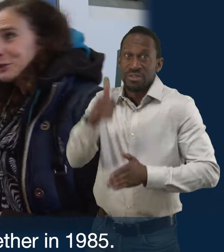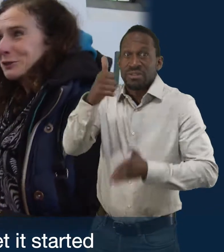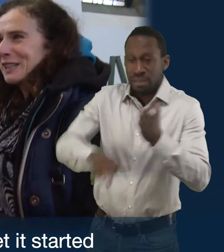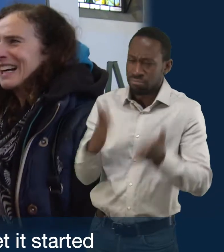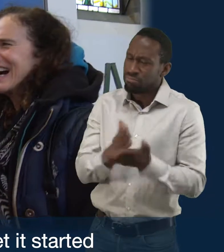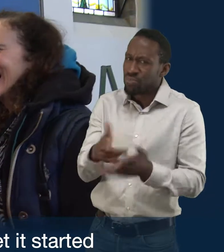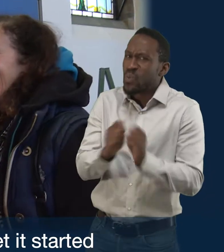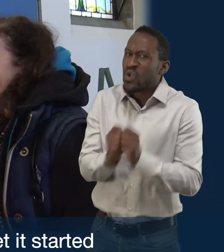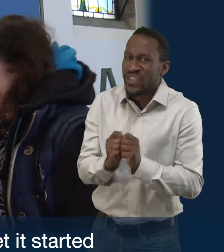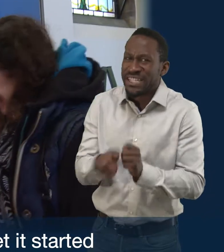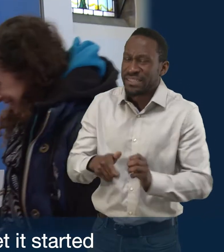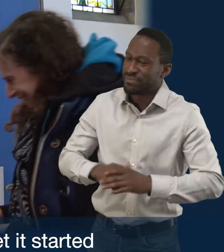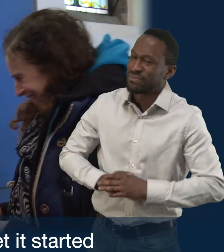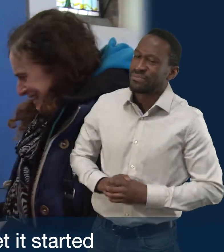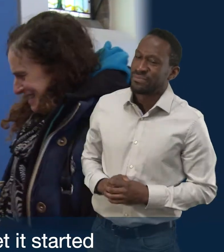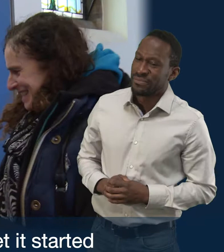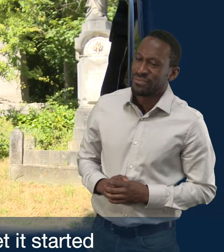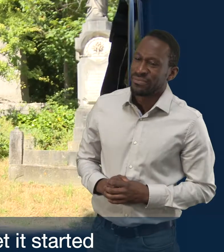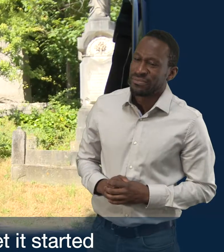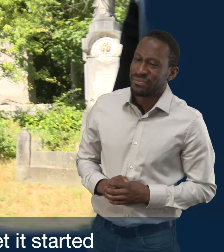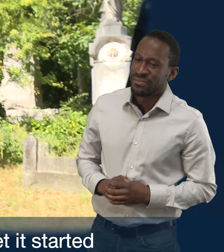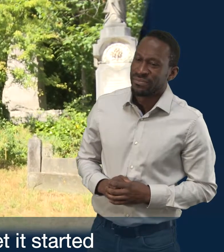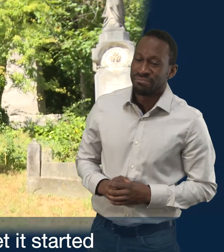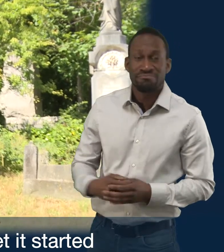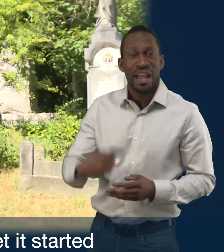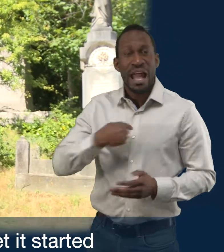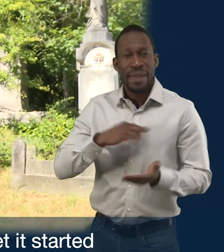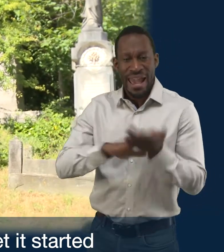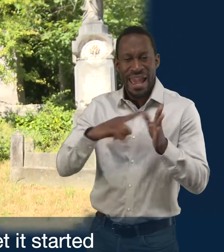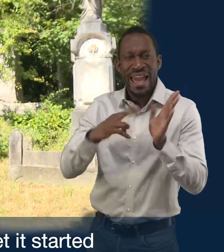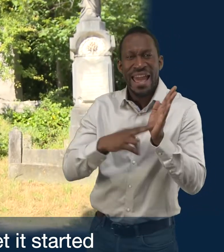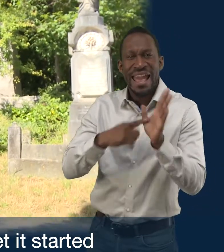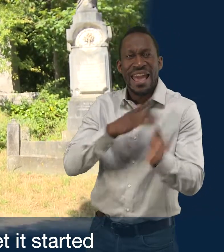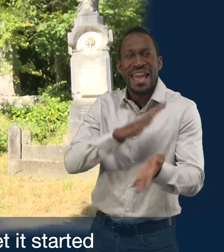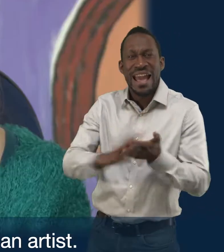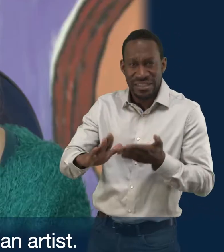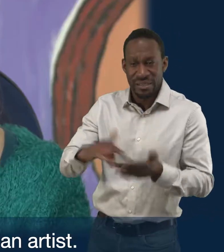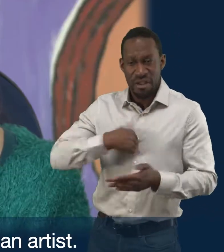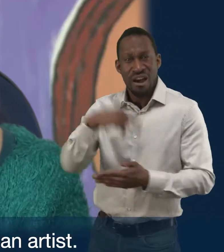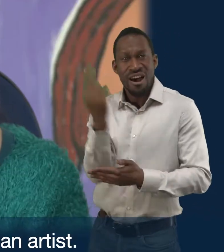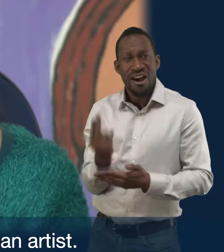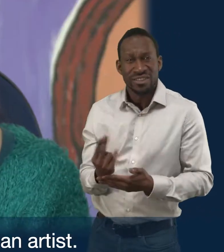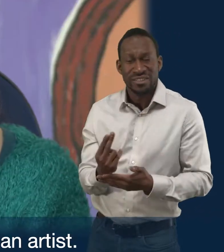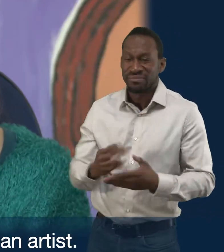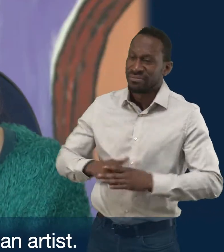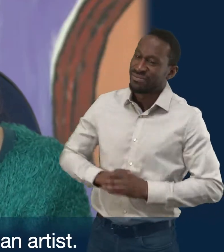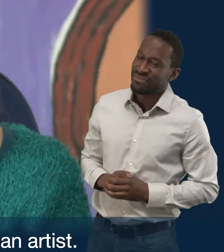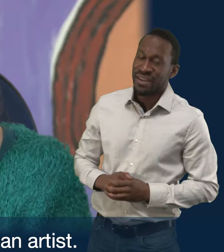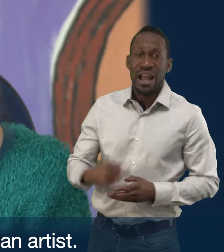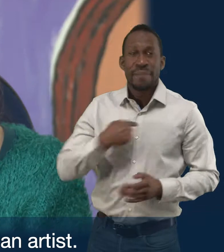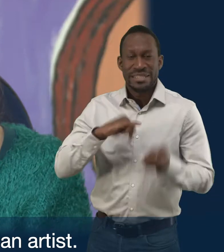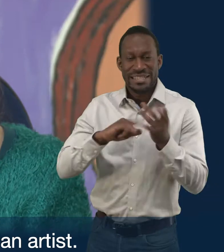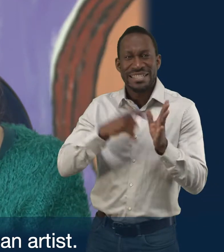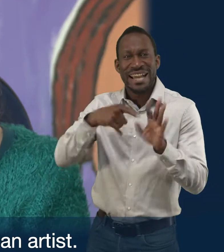1985. It was hard work to get it started, but it was worth it. I'm Hannah and